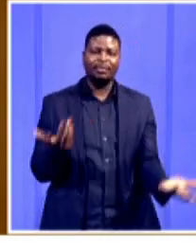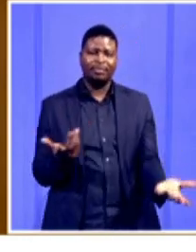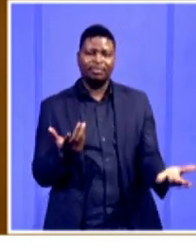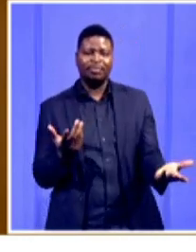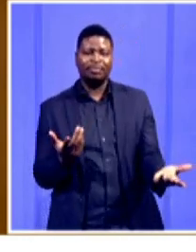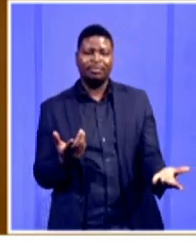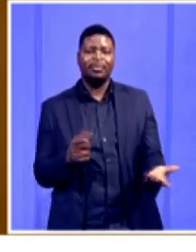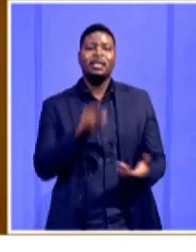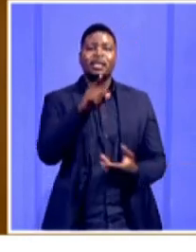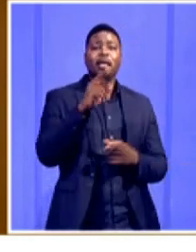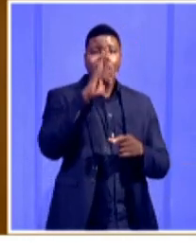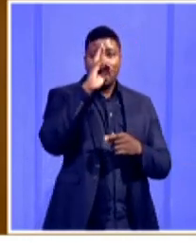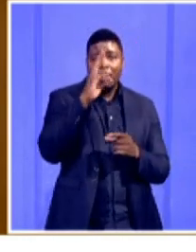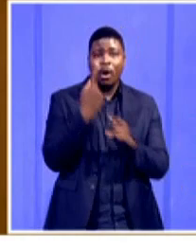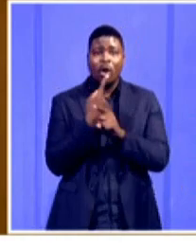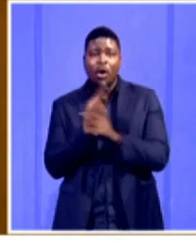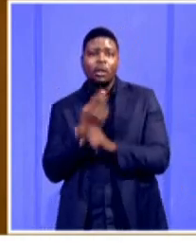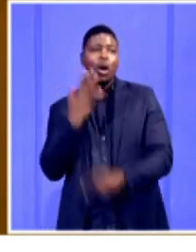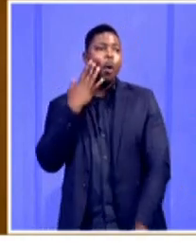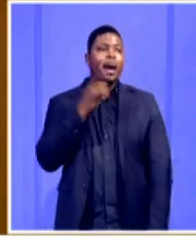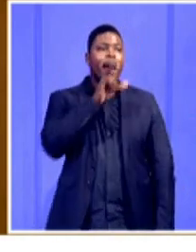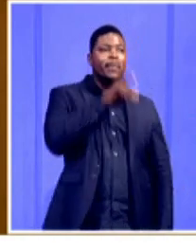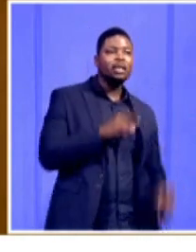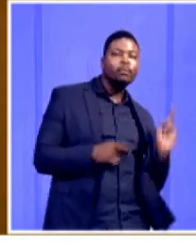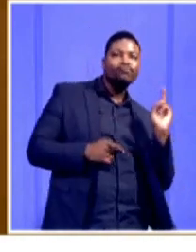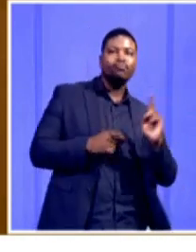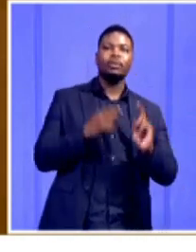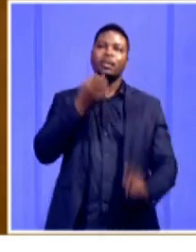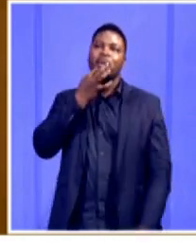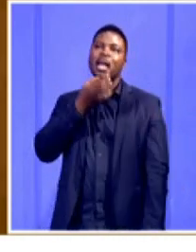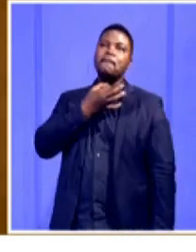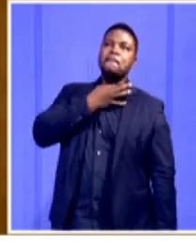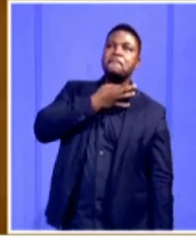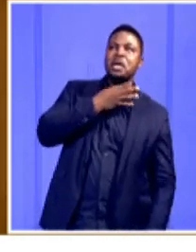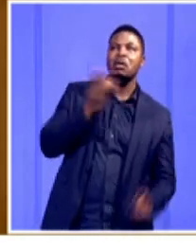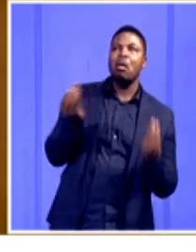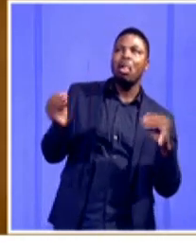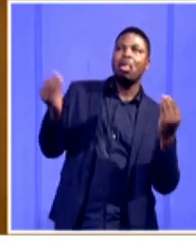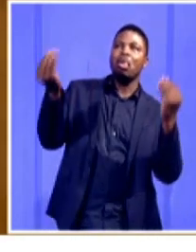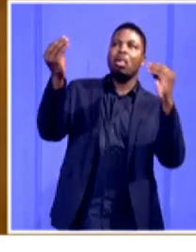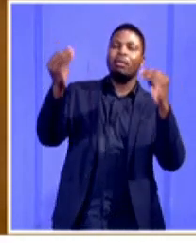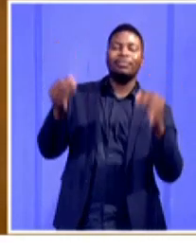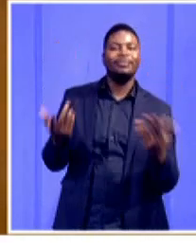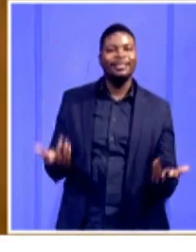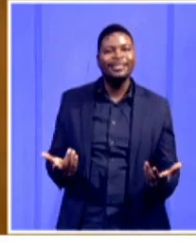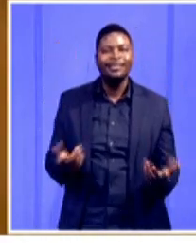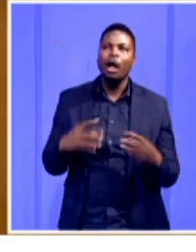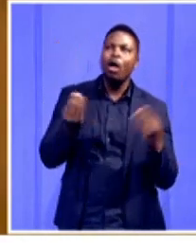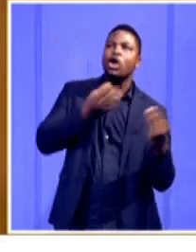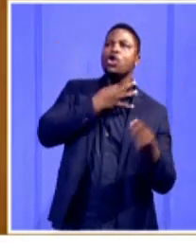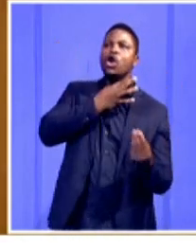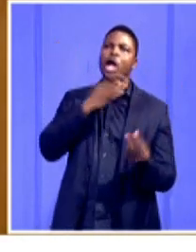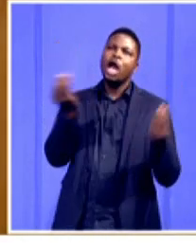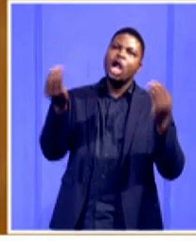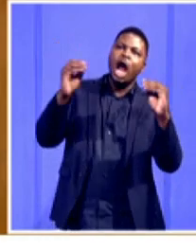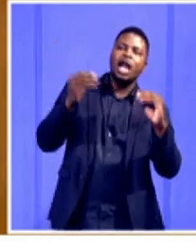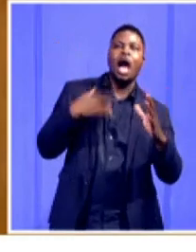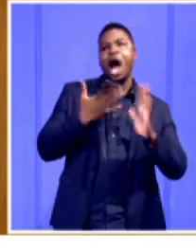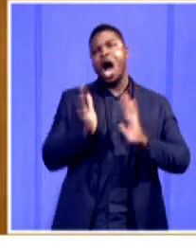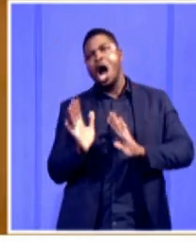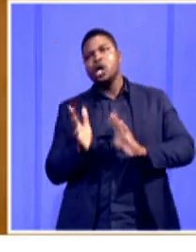call it technical. But moratorium is moratorium. If you don't want to employ, you don't want to employ, because if there's a shortage, there's always be a